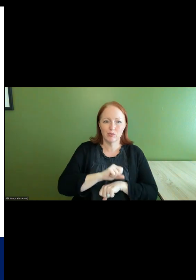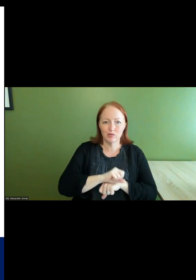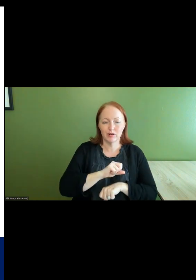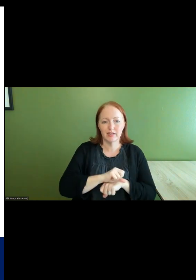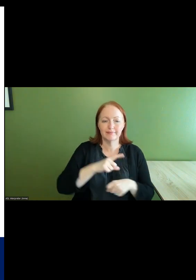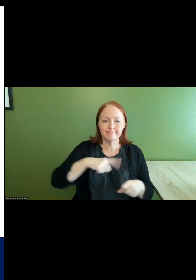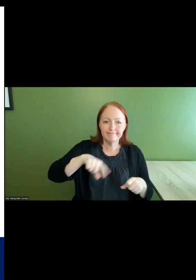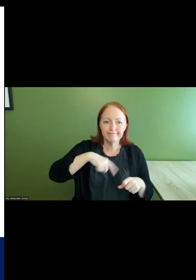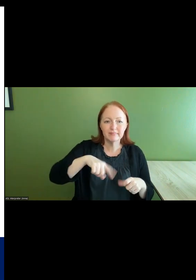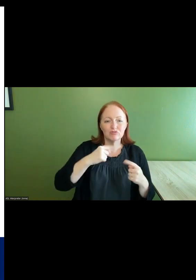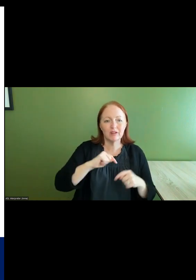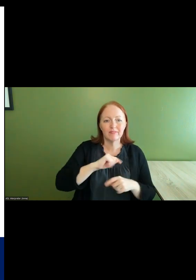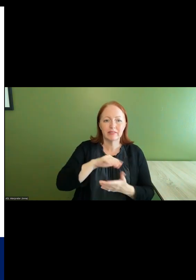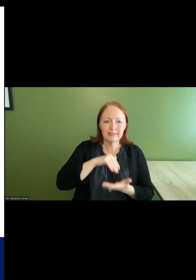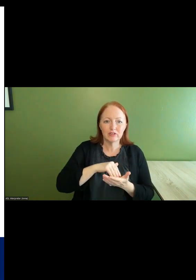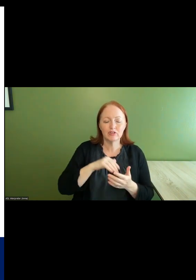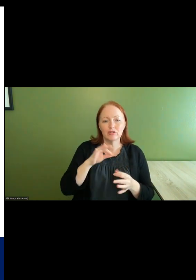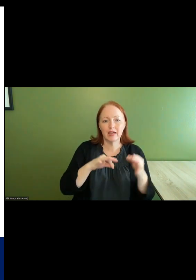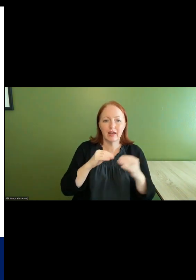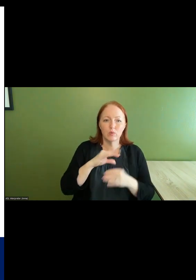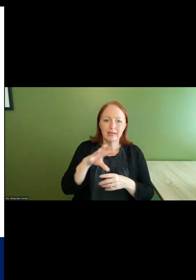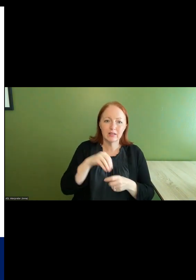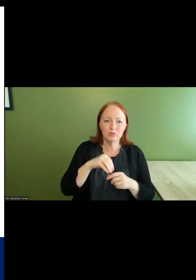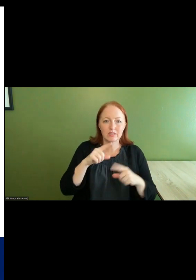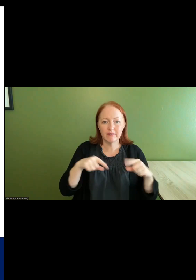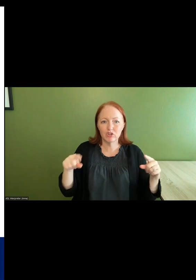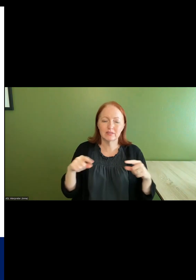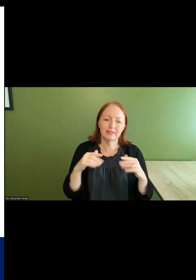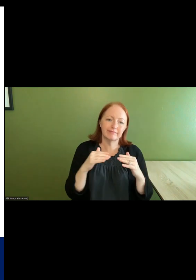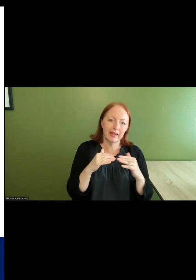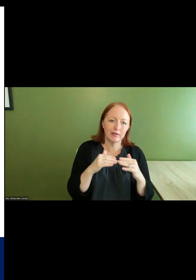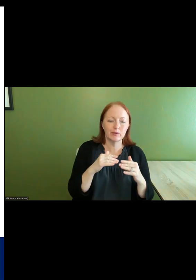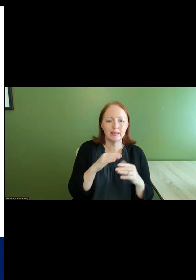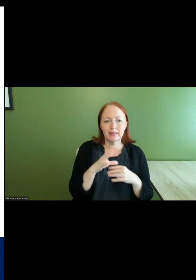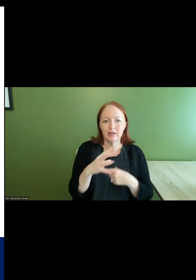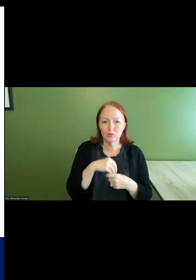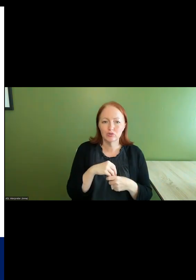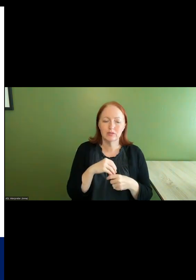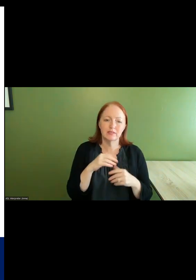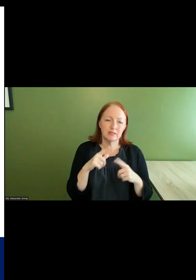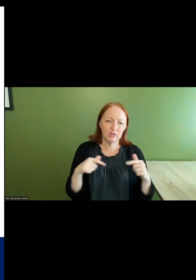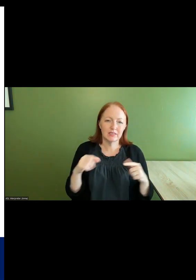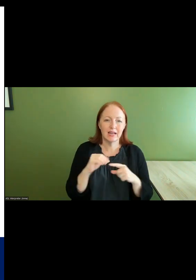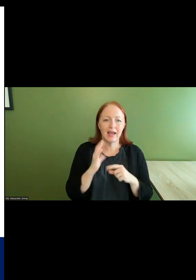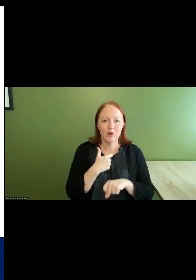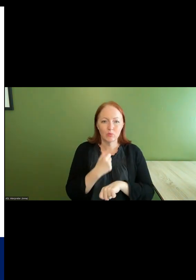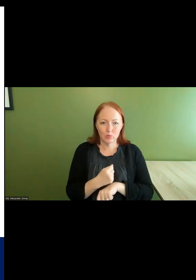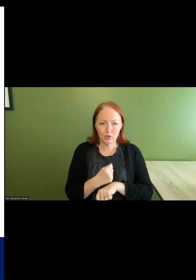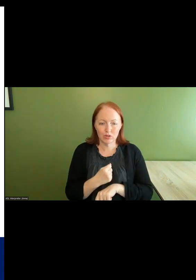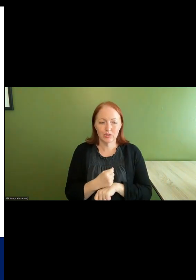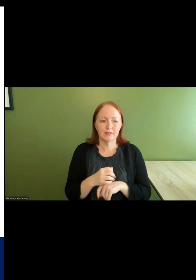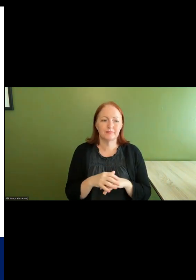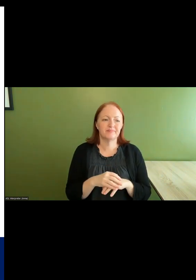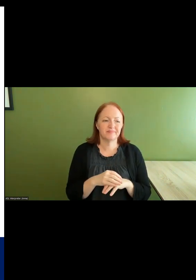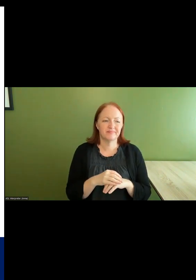can center equity and inclusion and diversity, equity and inclusion in our work. And we wanted to emanate that